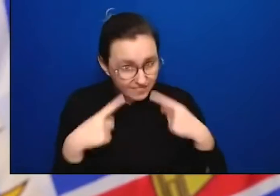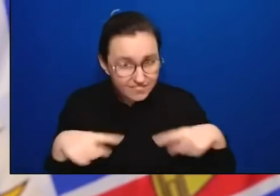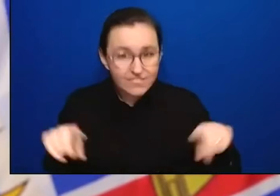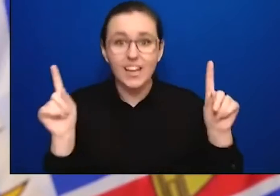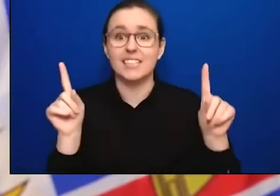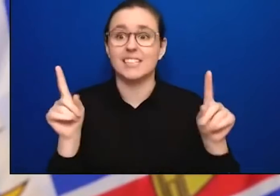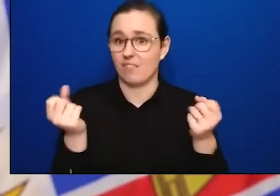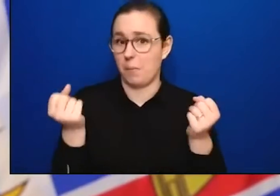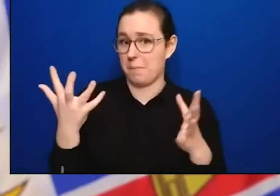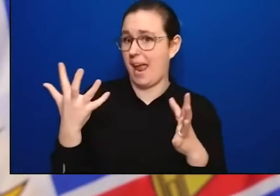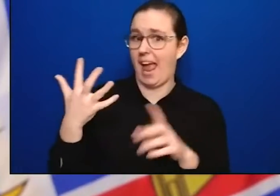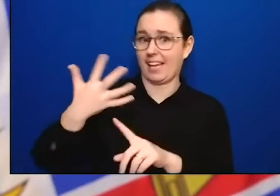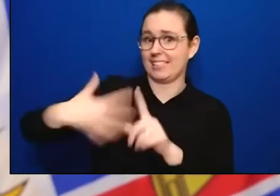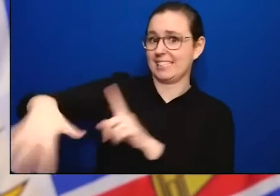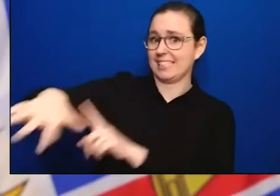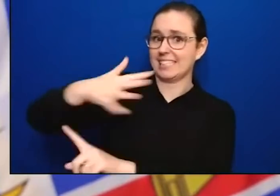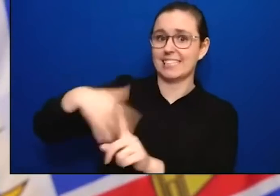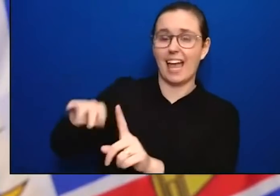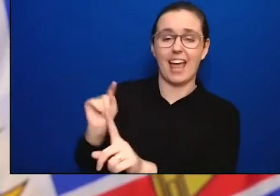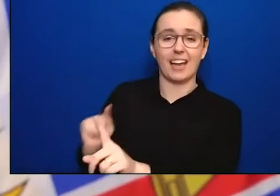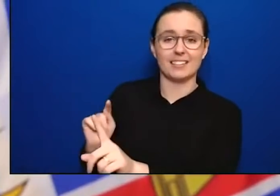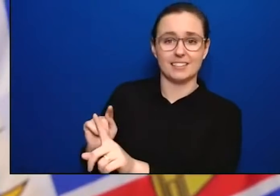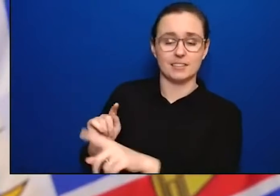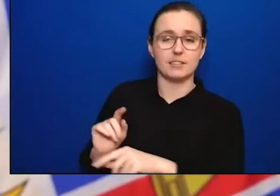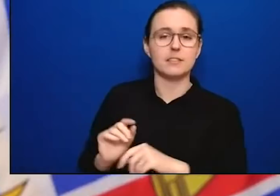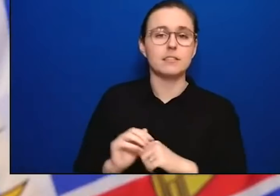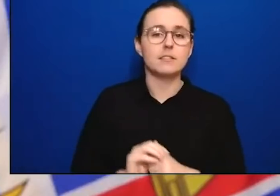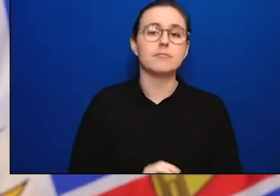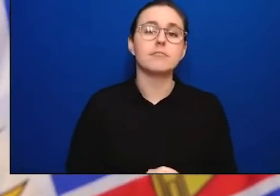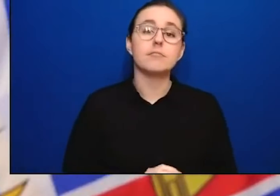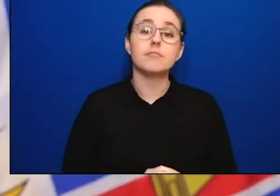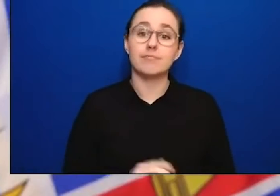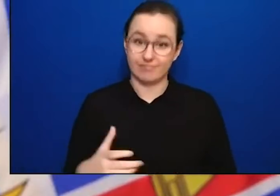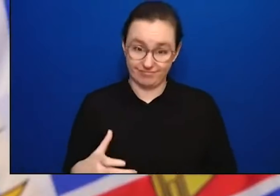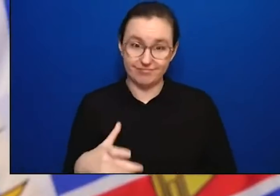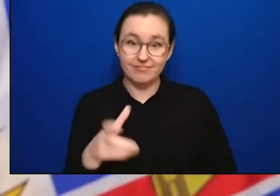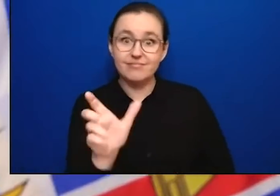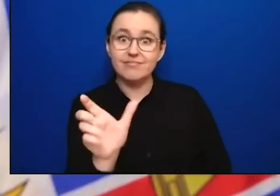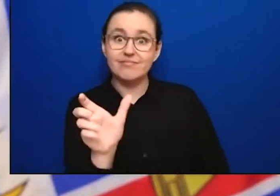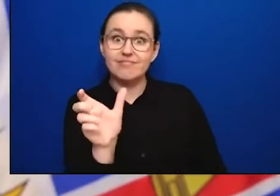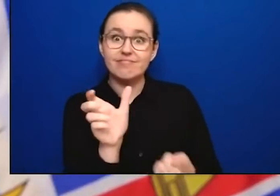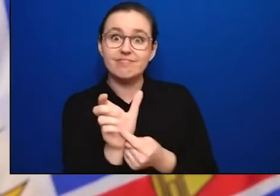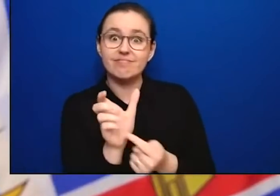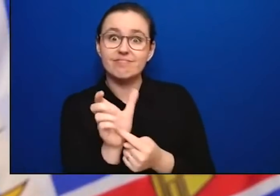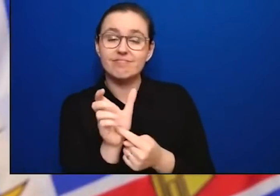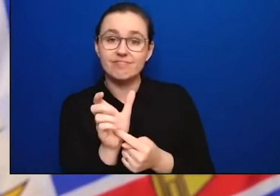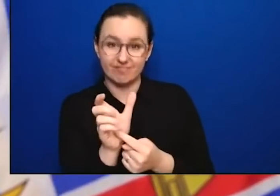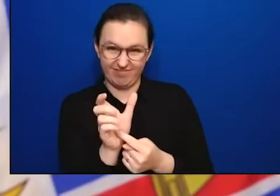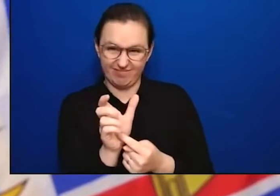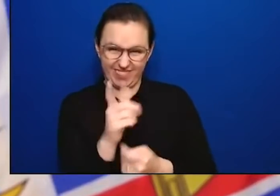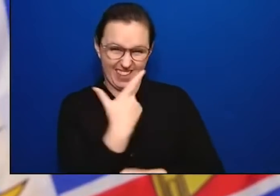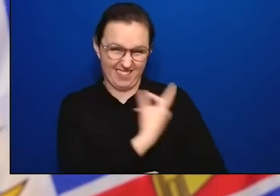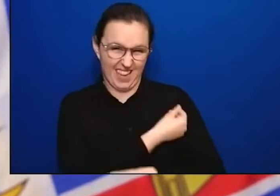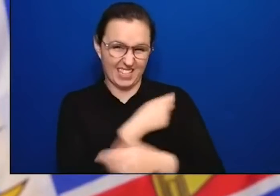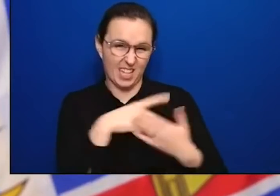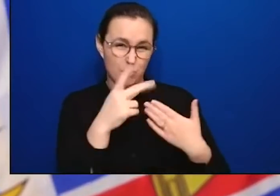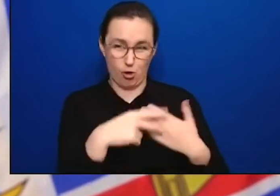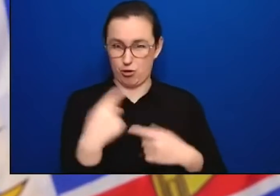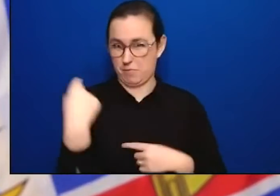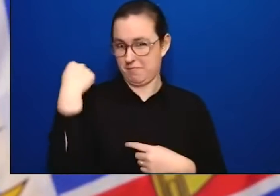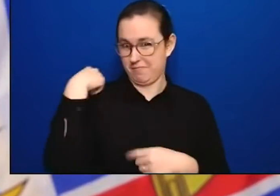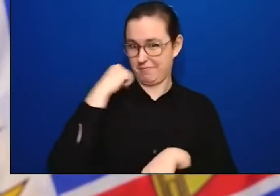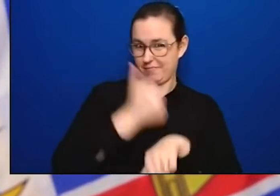risk. And I know it's been used quite effectively by many, many people in many settings. And what I said is we're expanding the